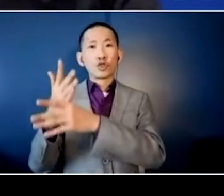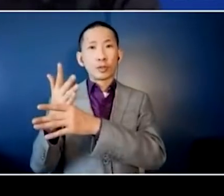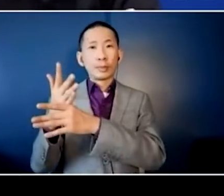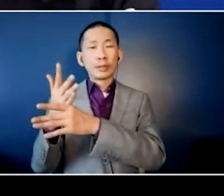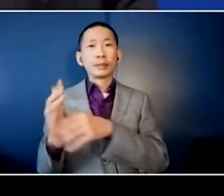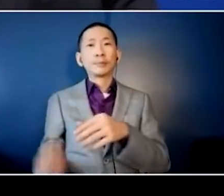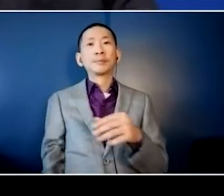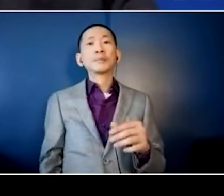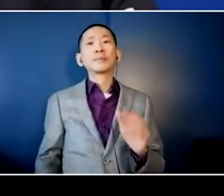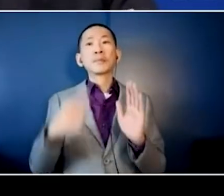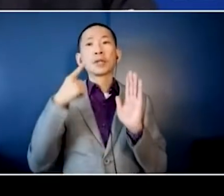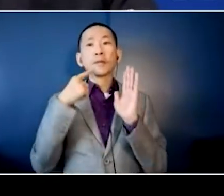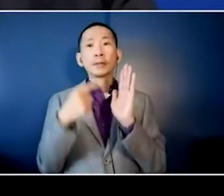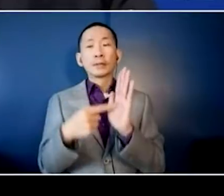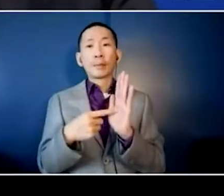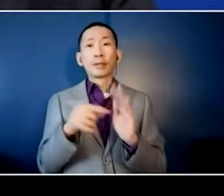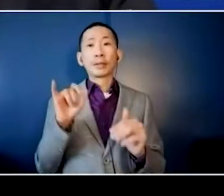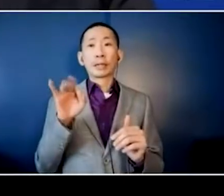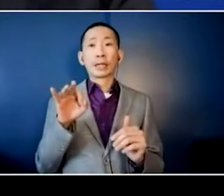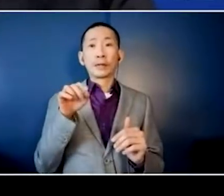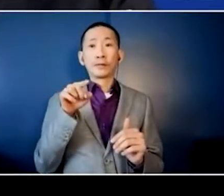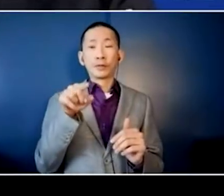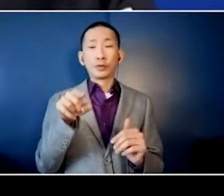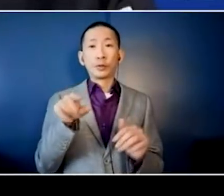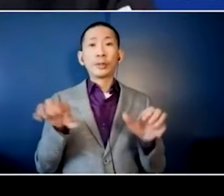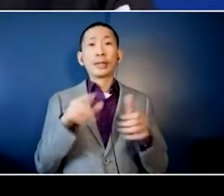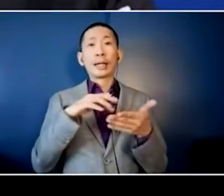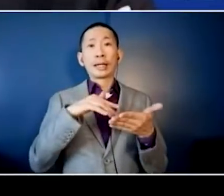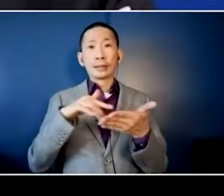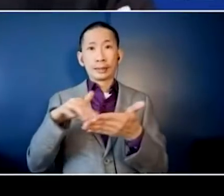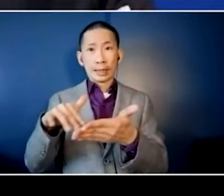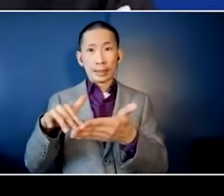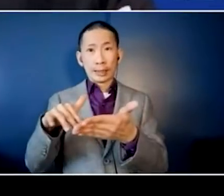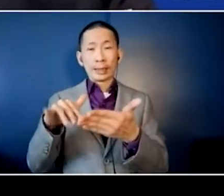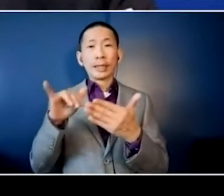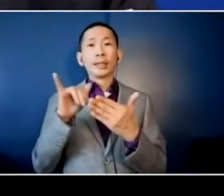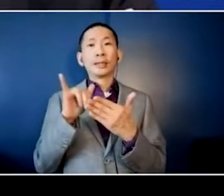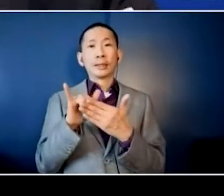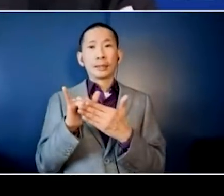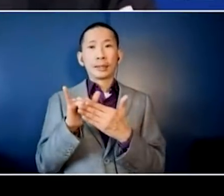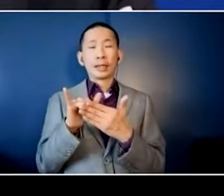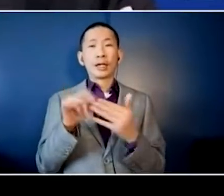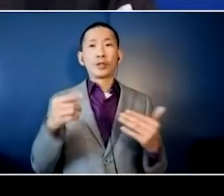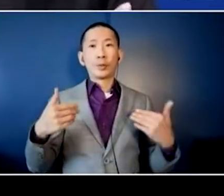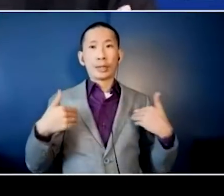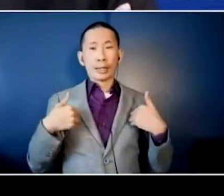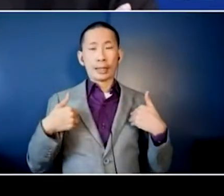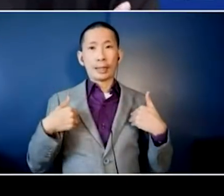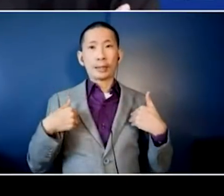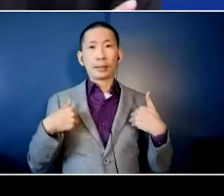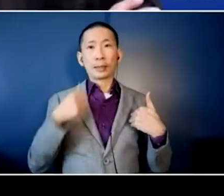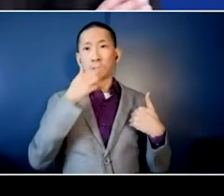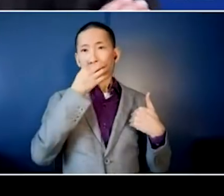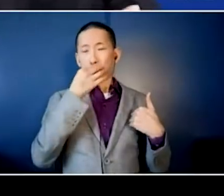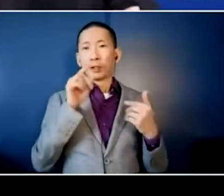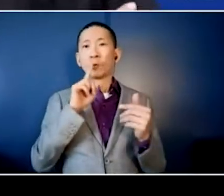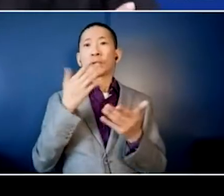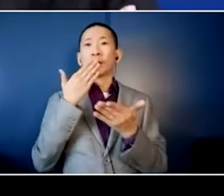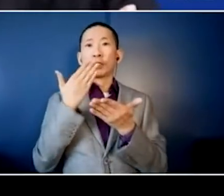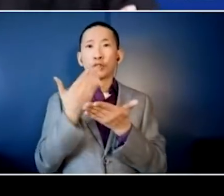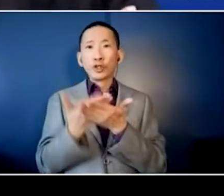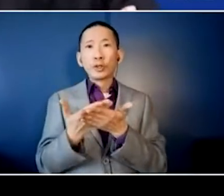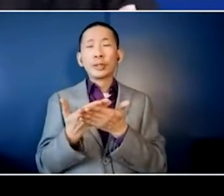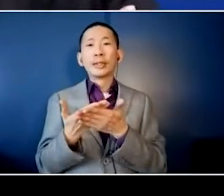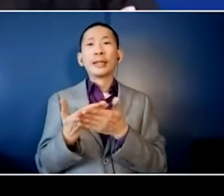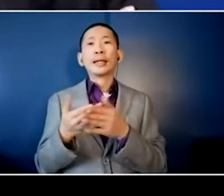example, if you did a study that you had a real good engineering look